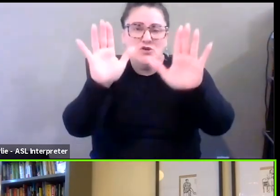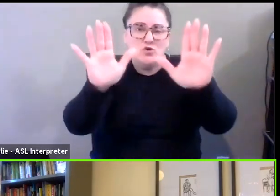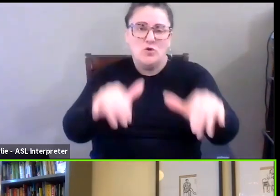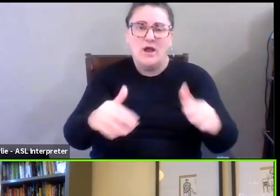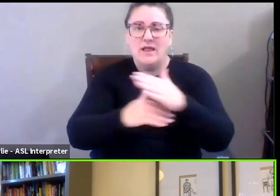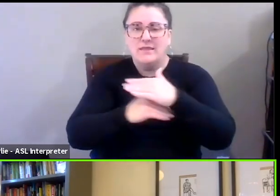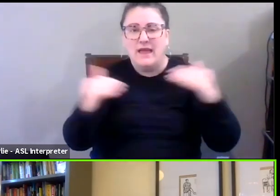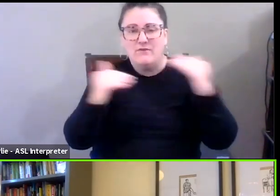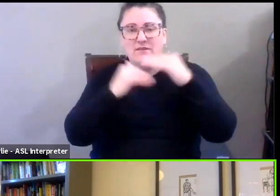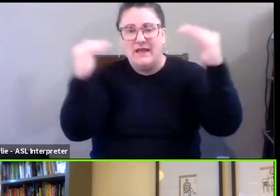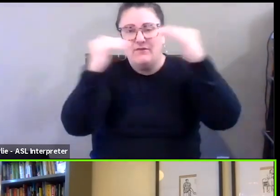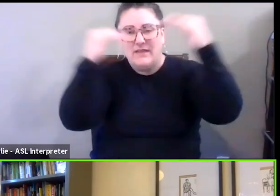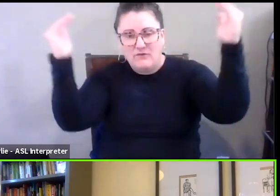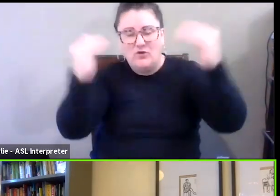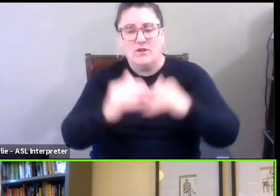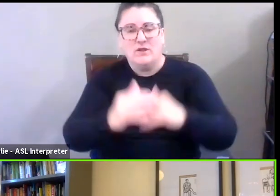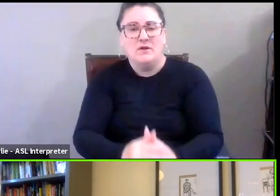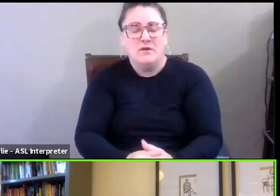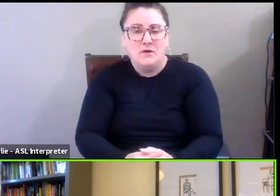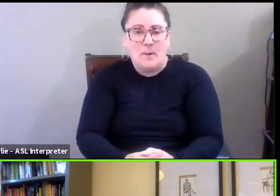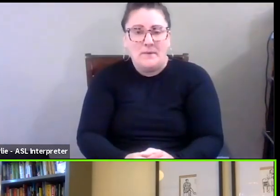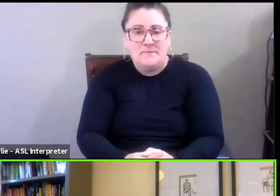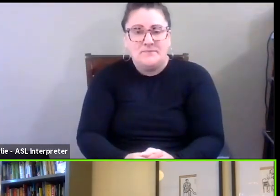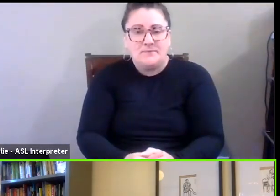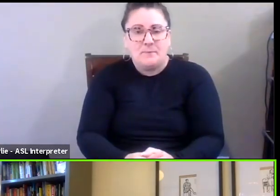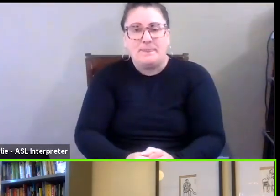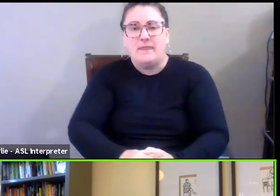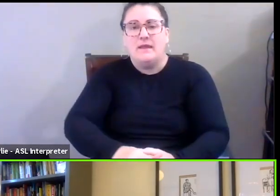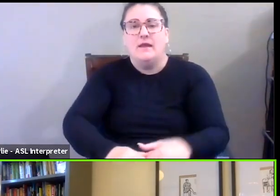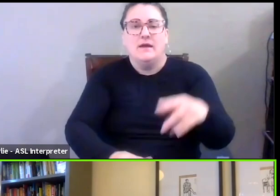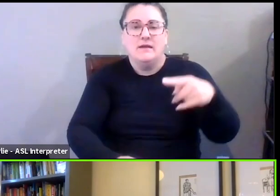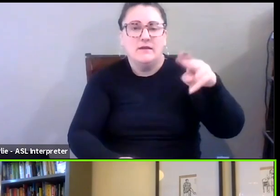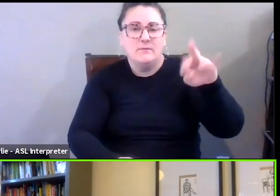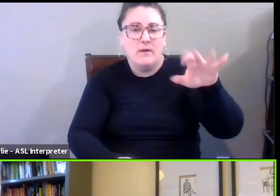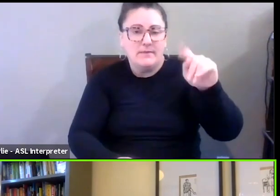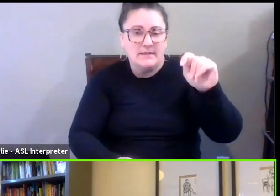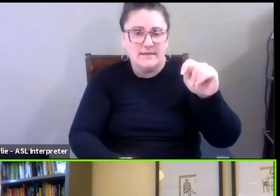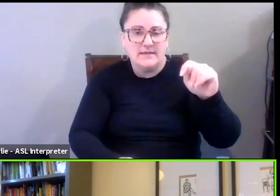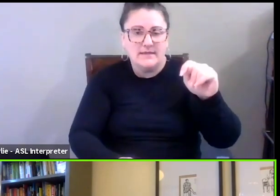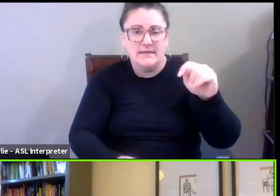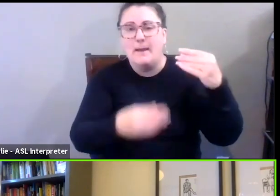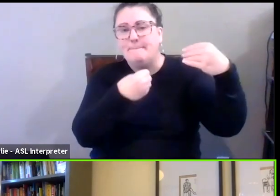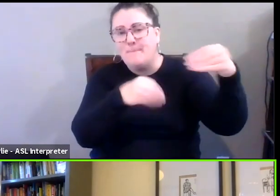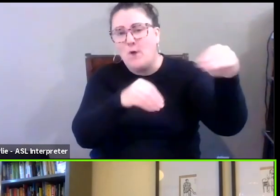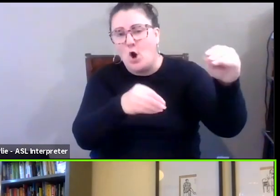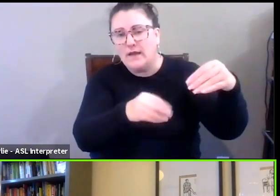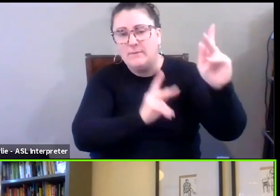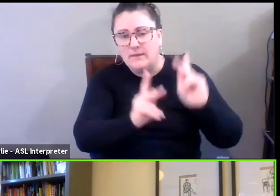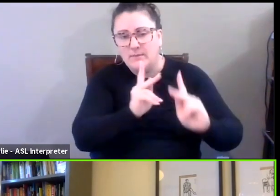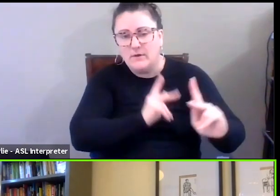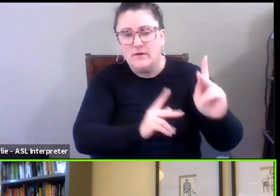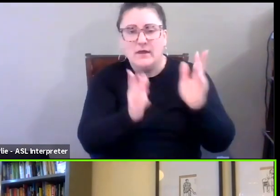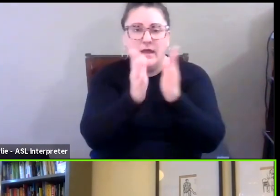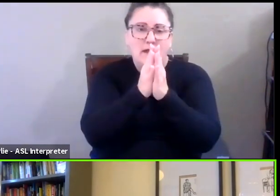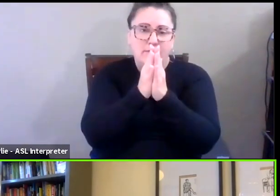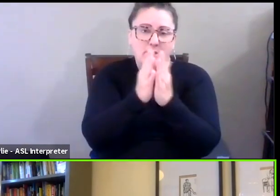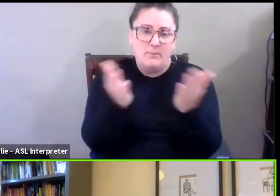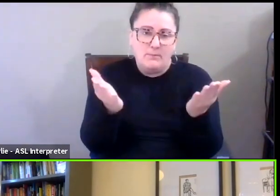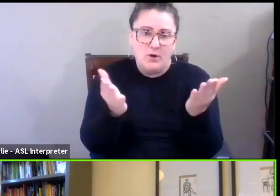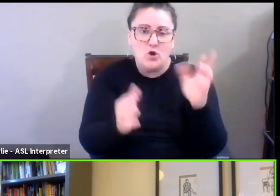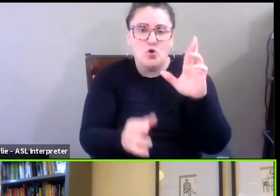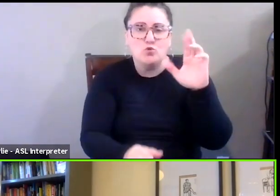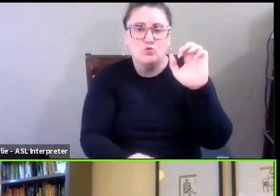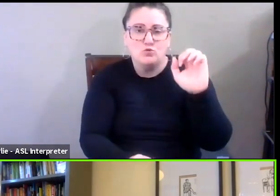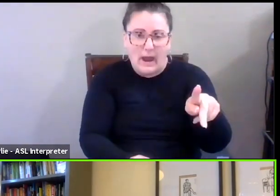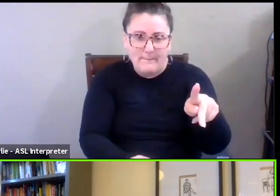right? The publicists, the marketing folks, the book reps, the